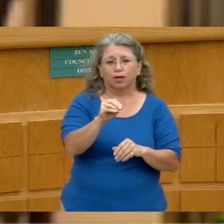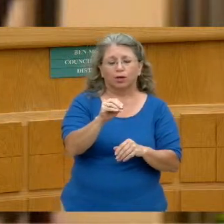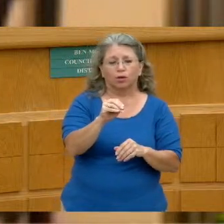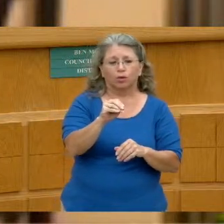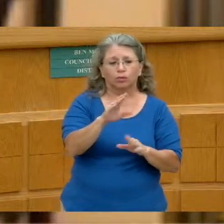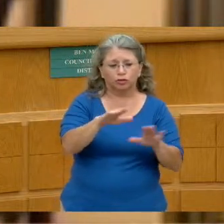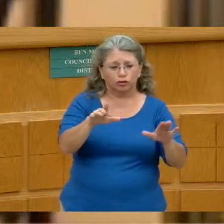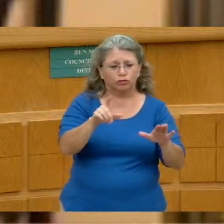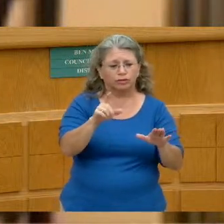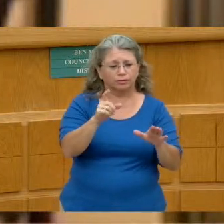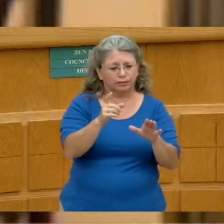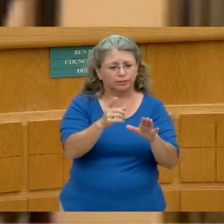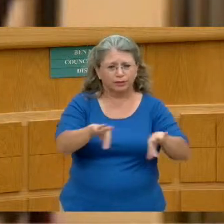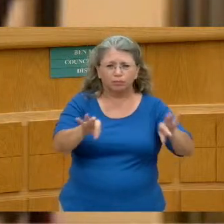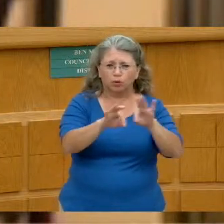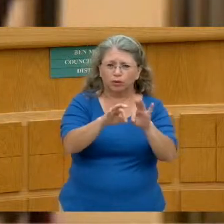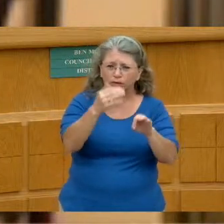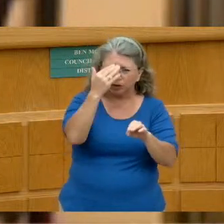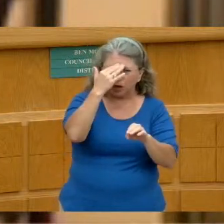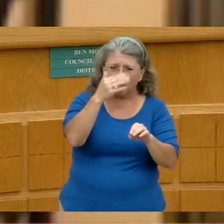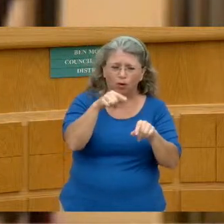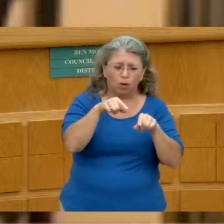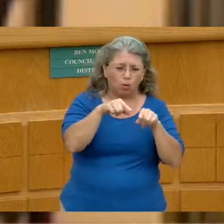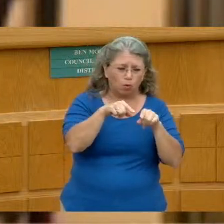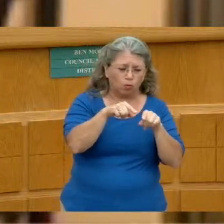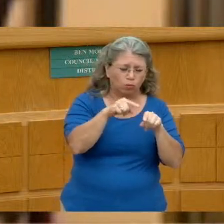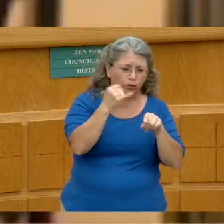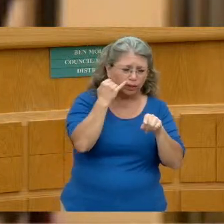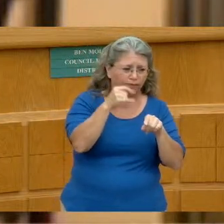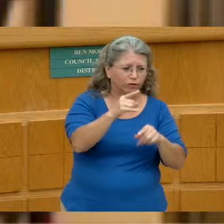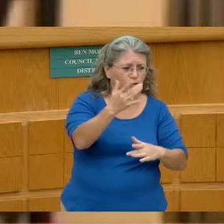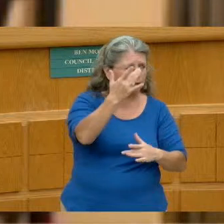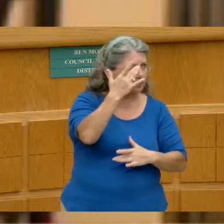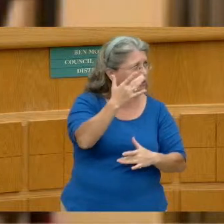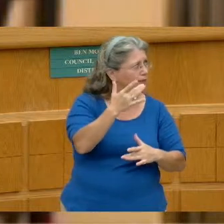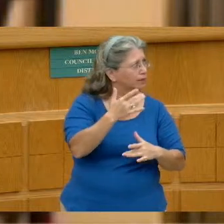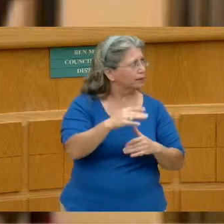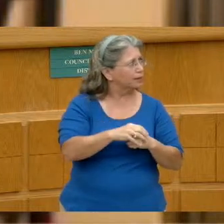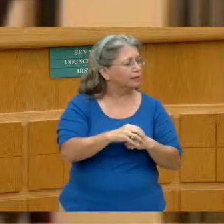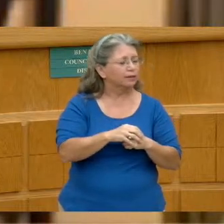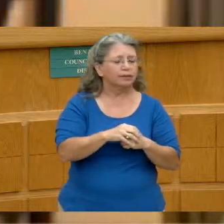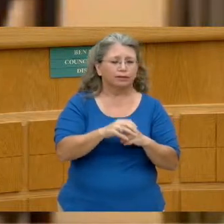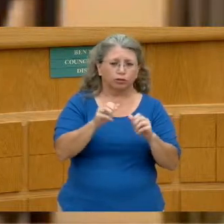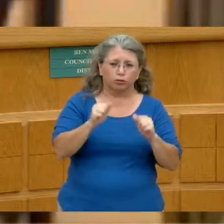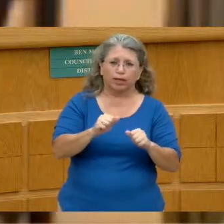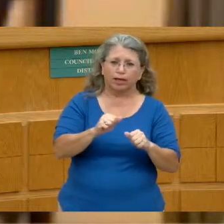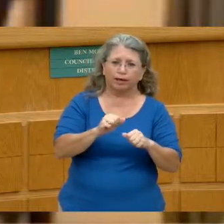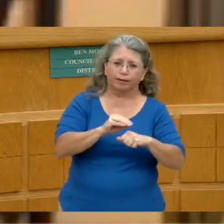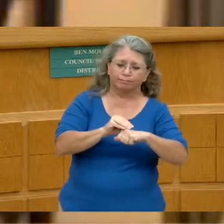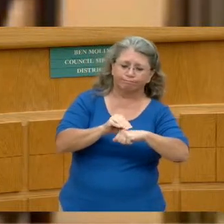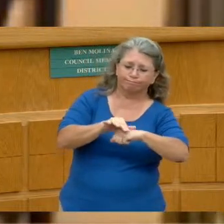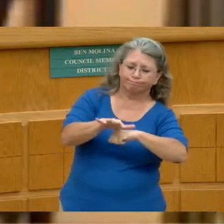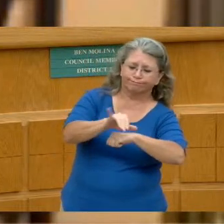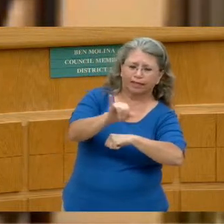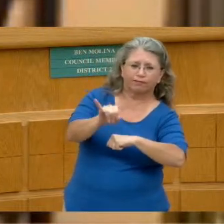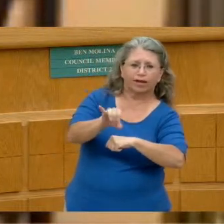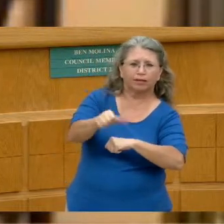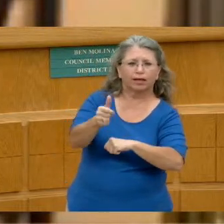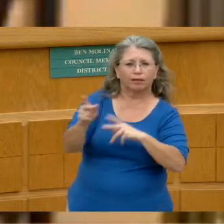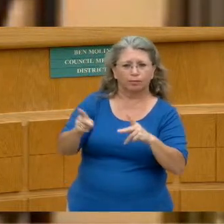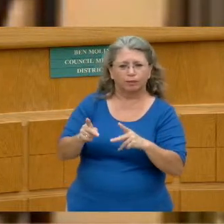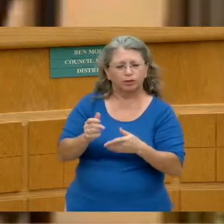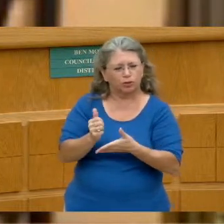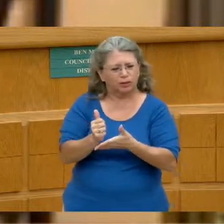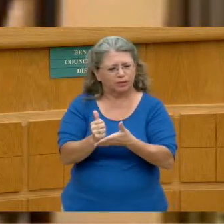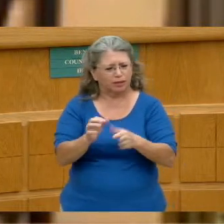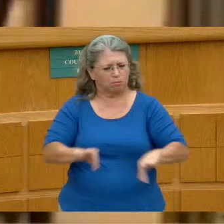remember. And so while they're sick, they can infect other people. It's important for us to guide them and to